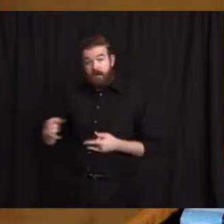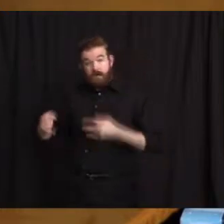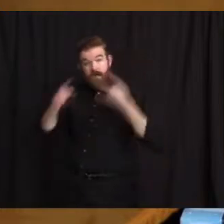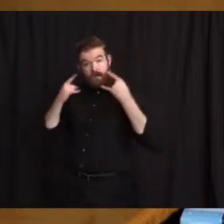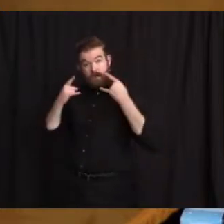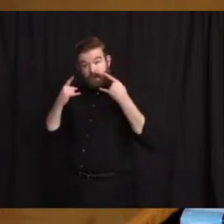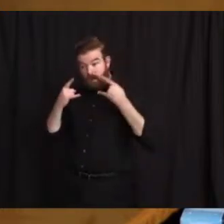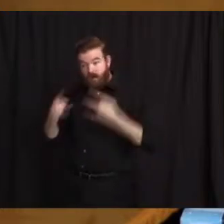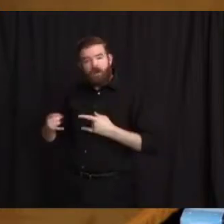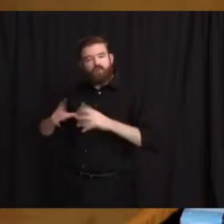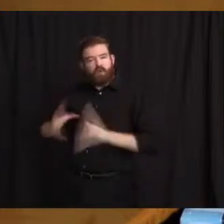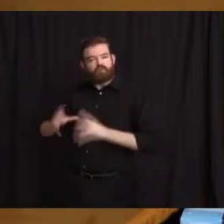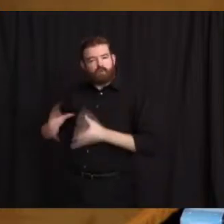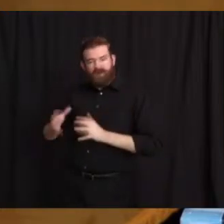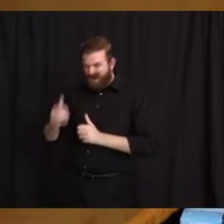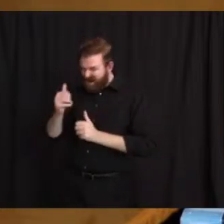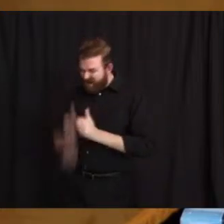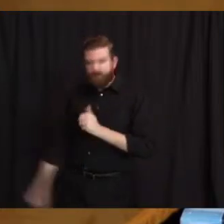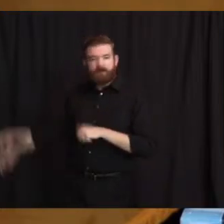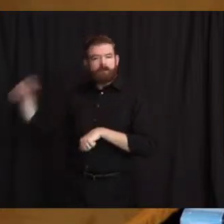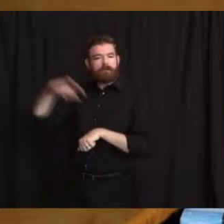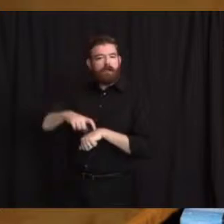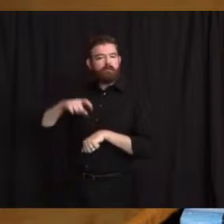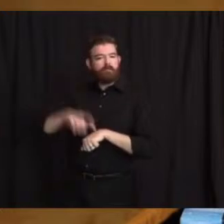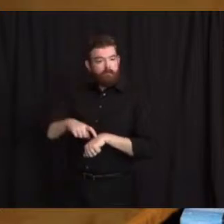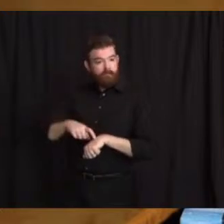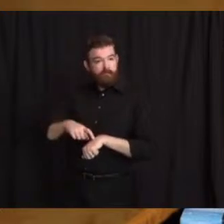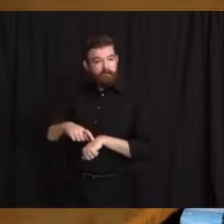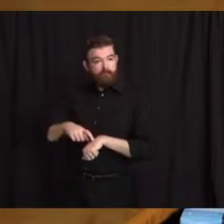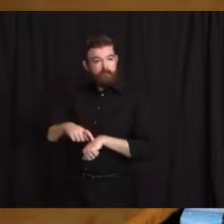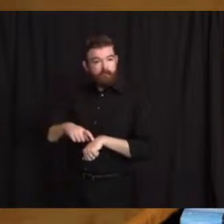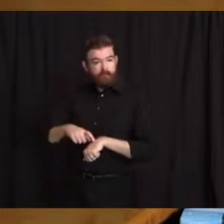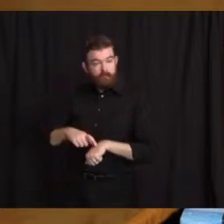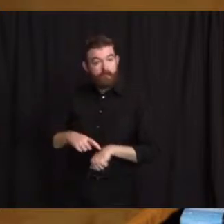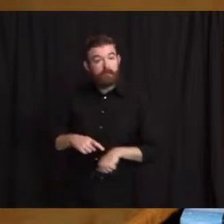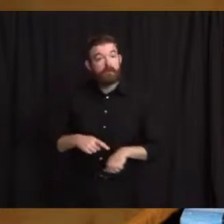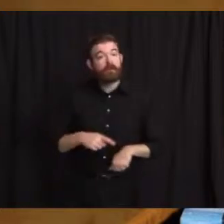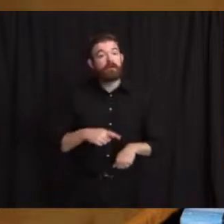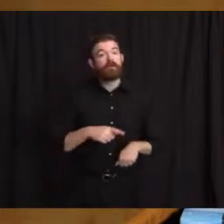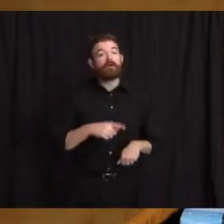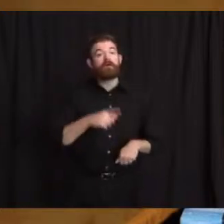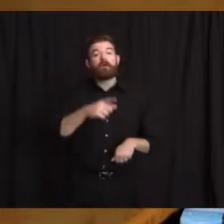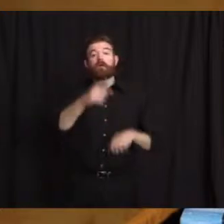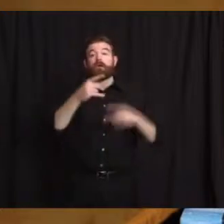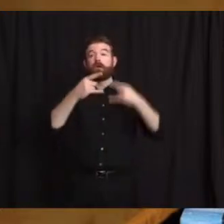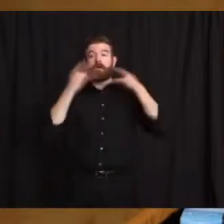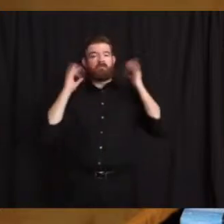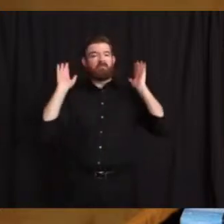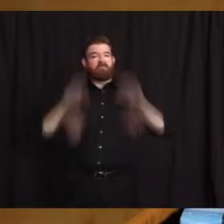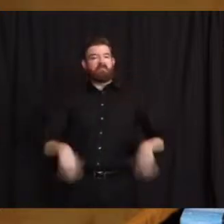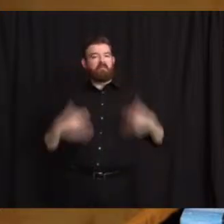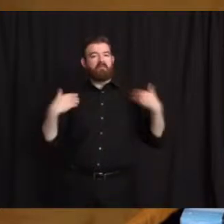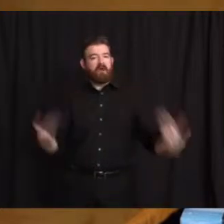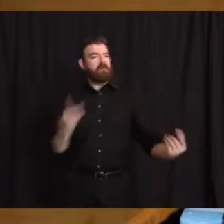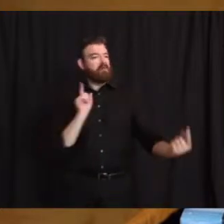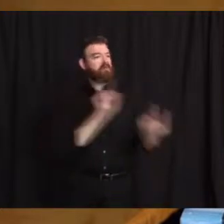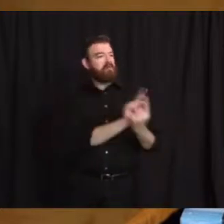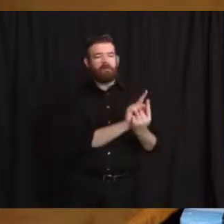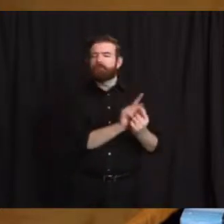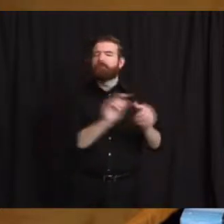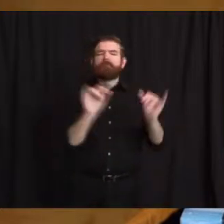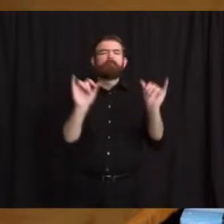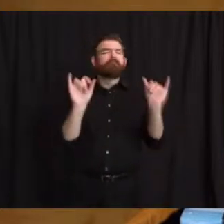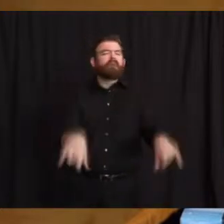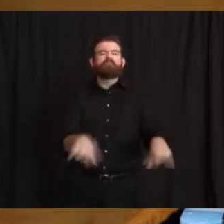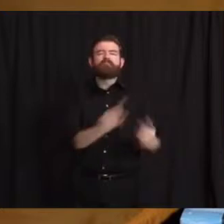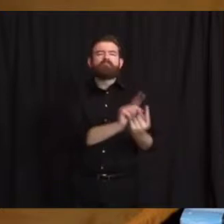face coverings do not replace social distancing. They are protecting you from